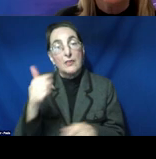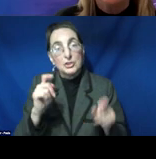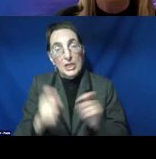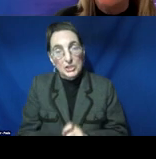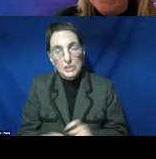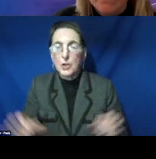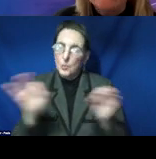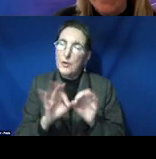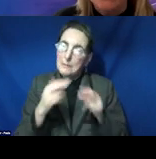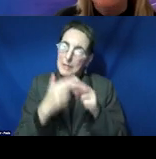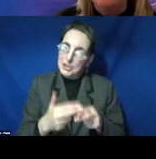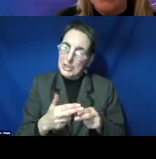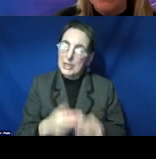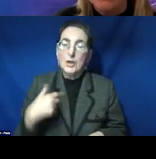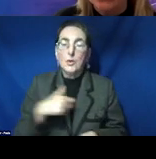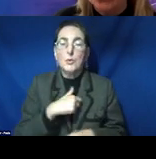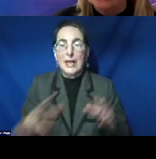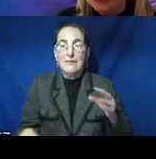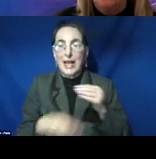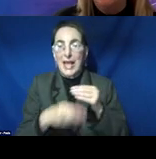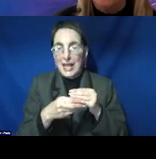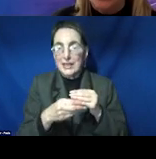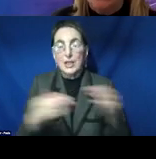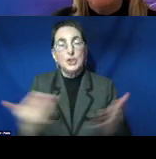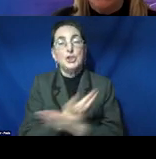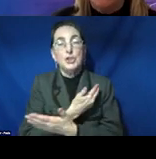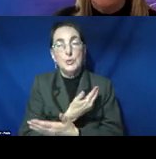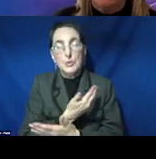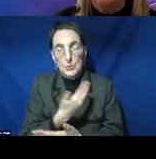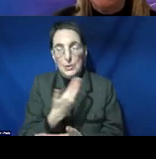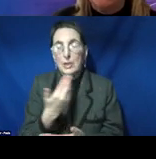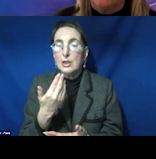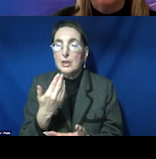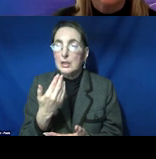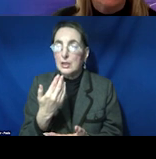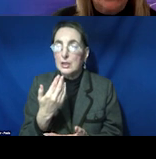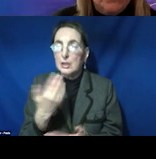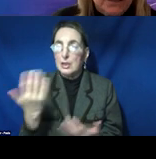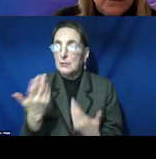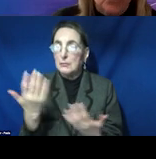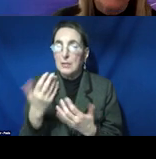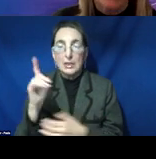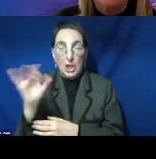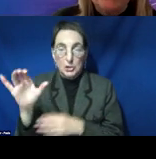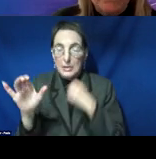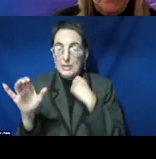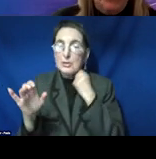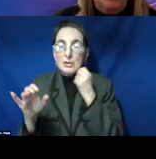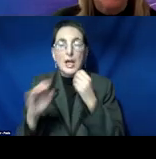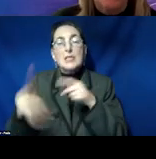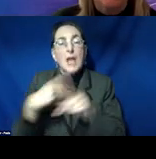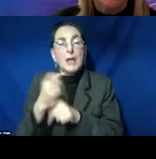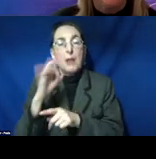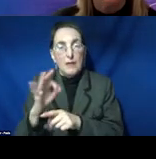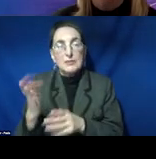is that we have added a new document or type of submission